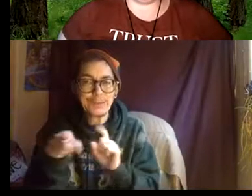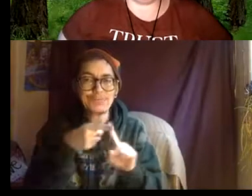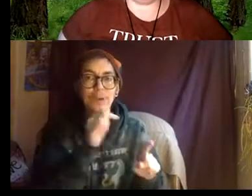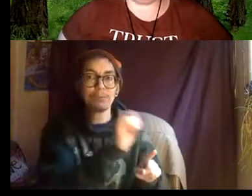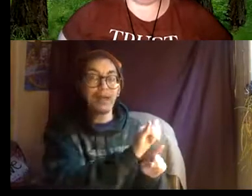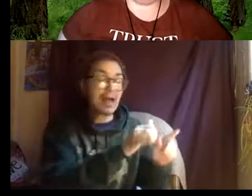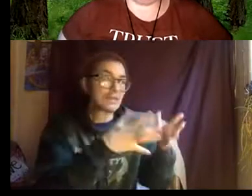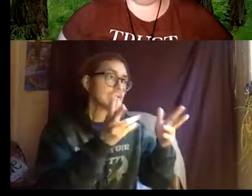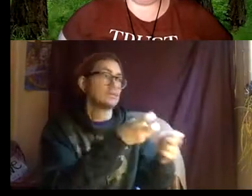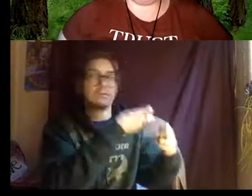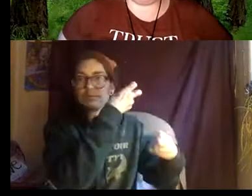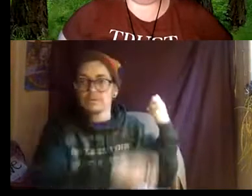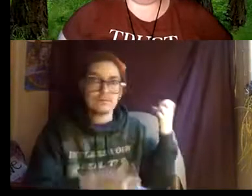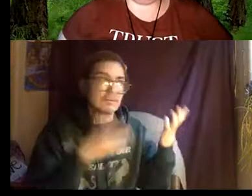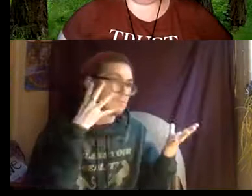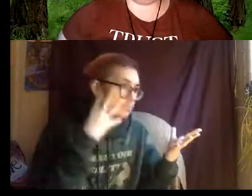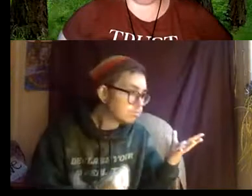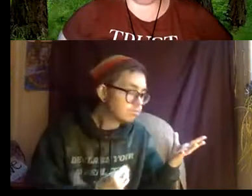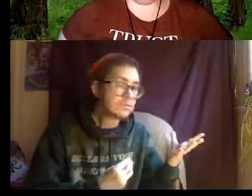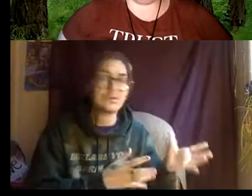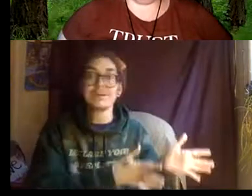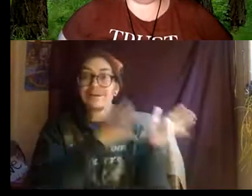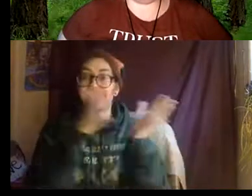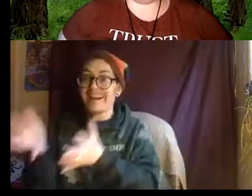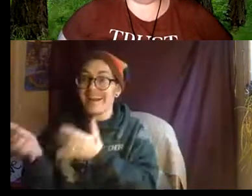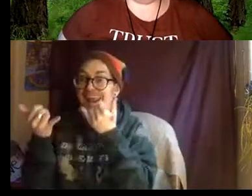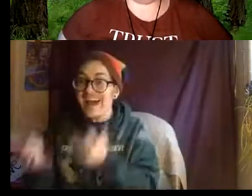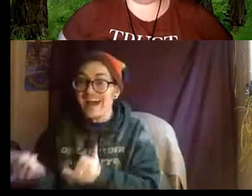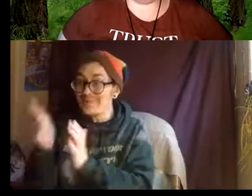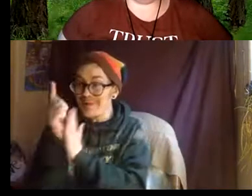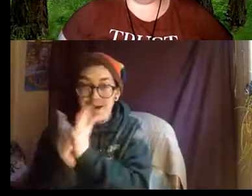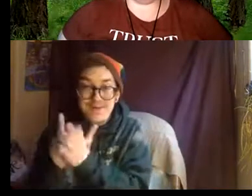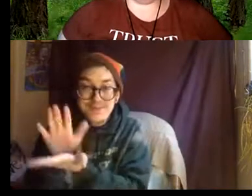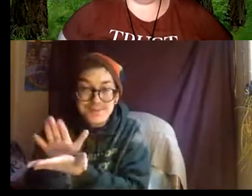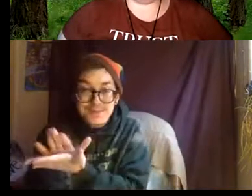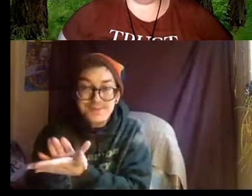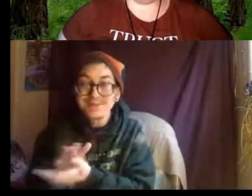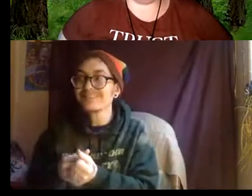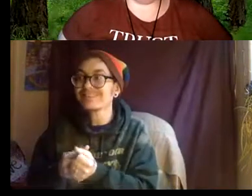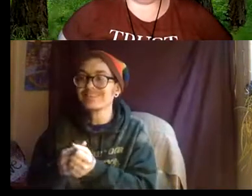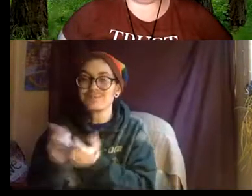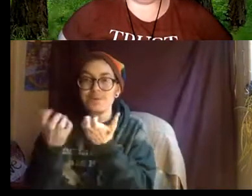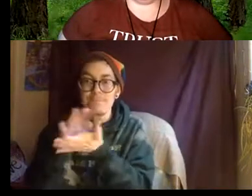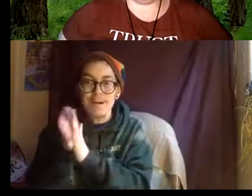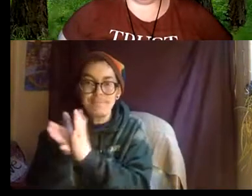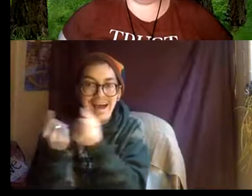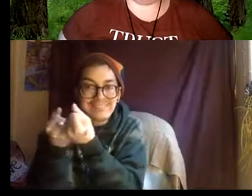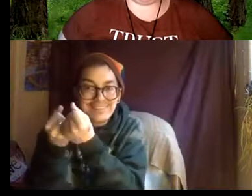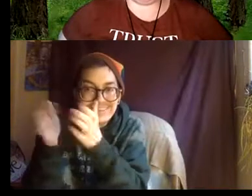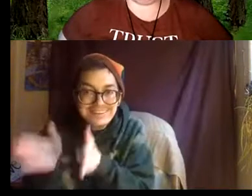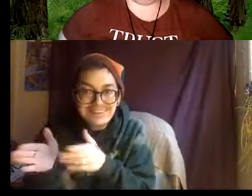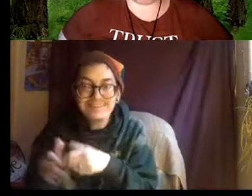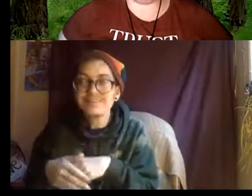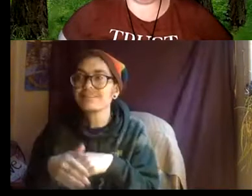interesting to see where this path will take you from being where you have been with him to where you are now, attending